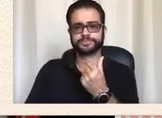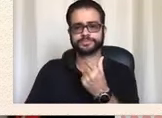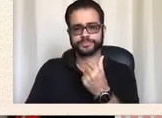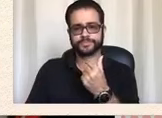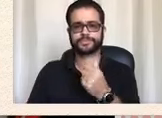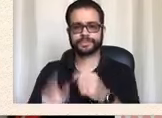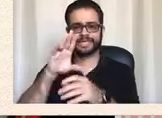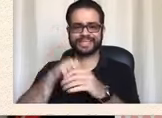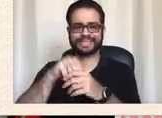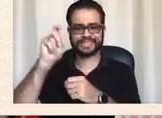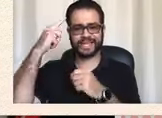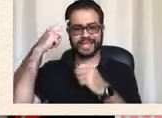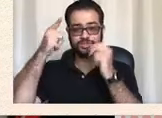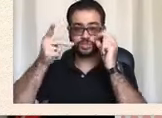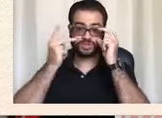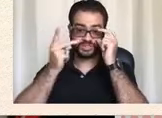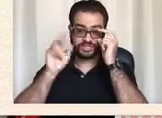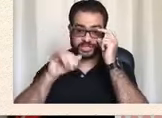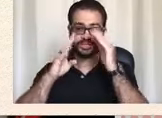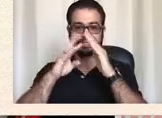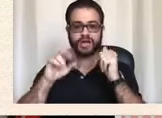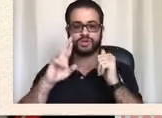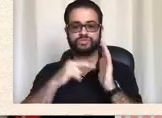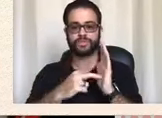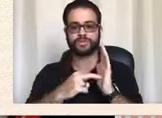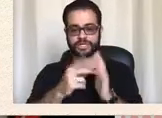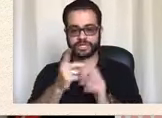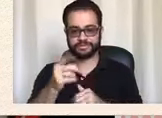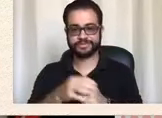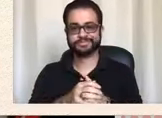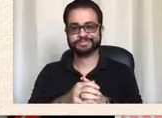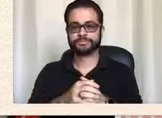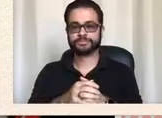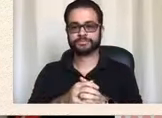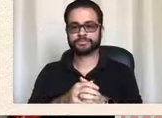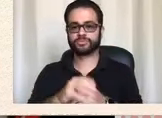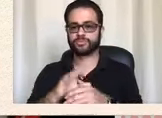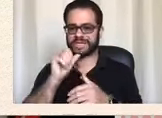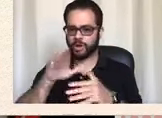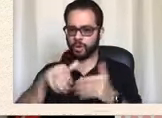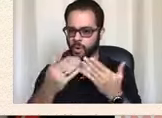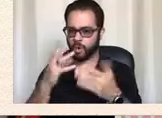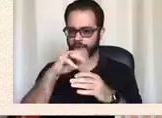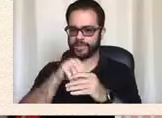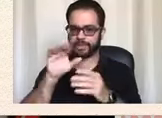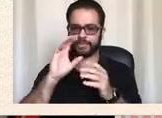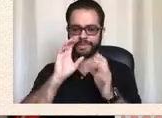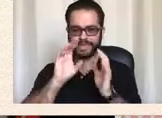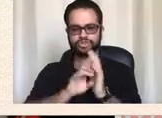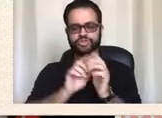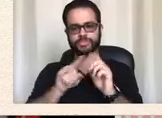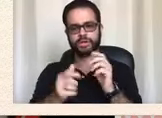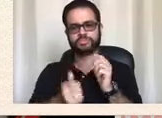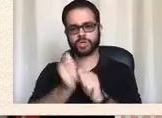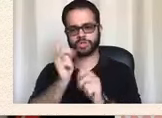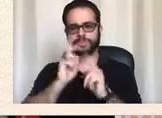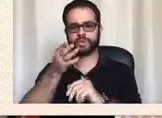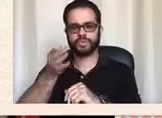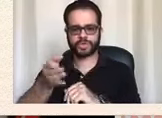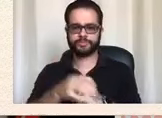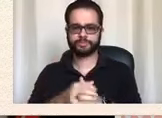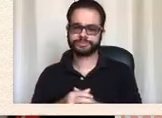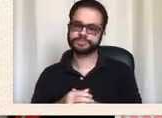House of Representatives. And they're all not in that picture, but that's a great portion of those who were there that year. And you're gonna